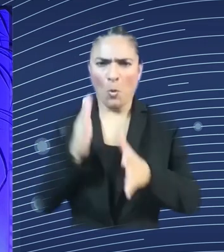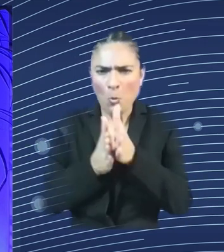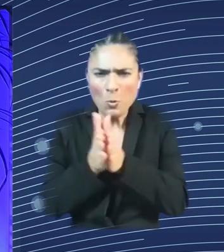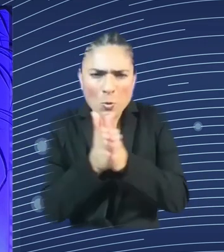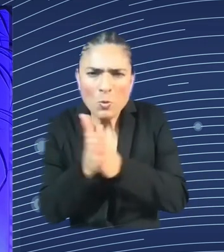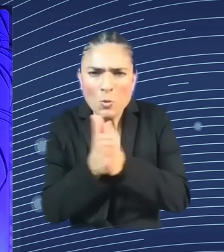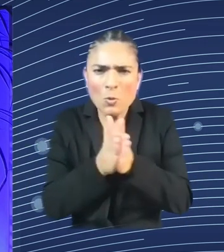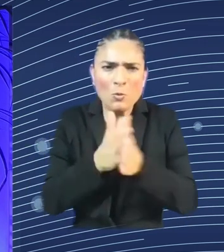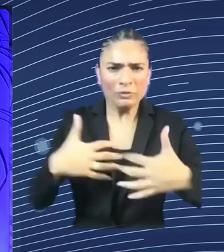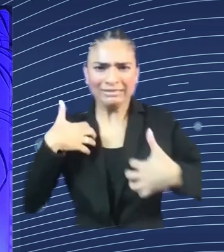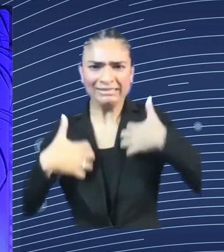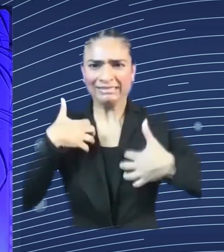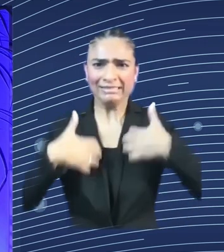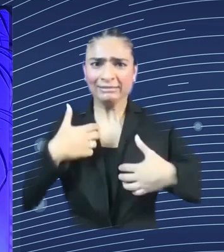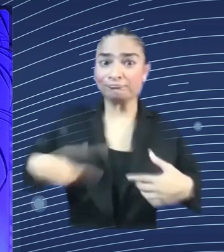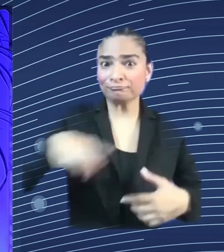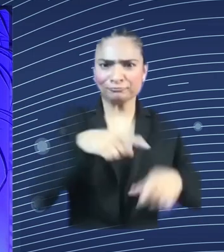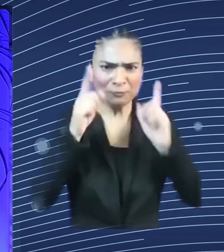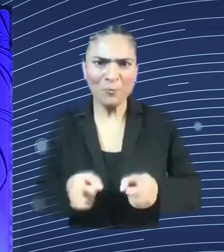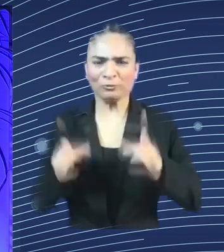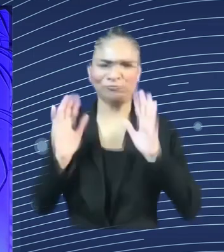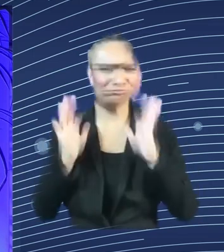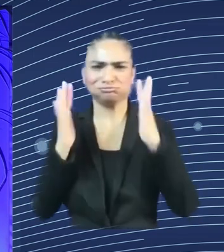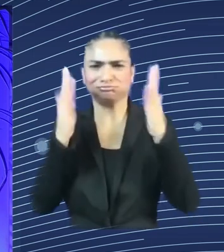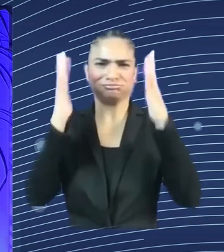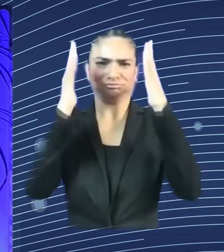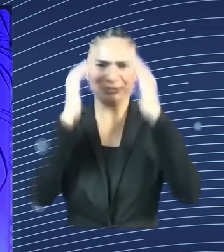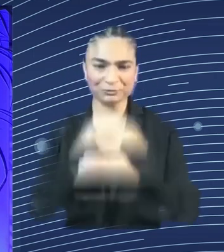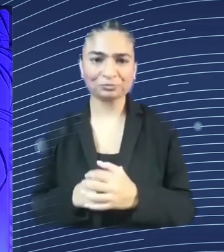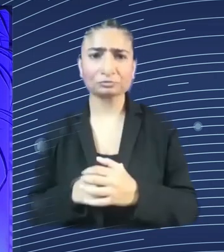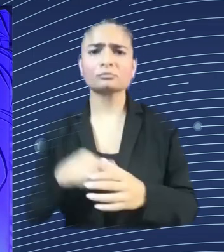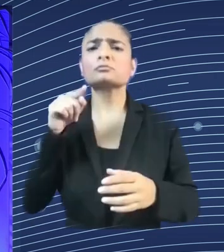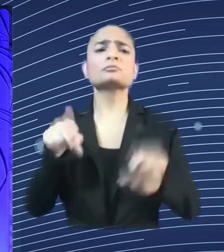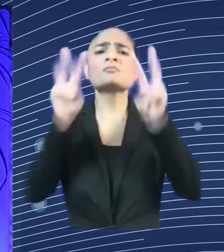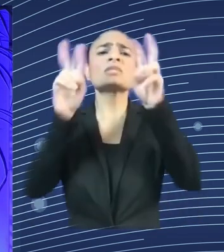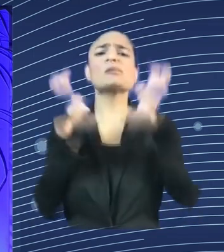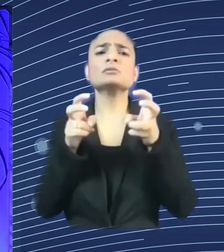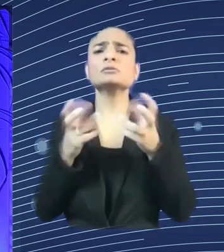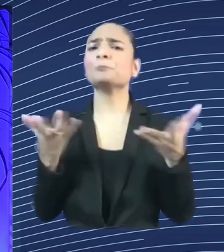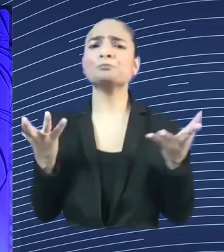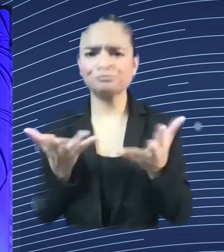social innovation contribute to the design, use, and monitoring of AI?